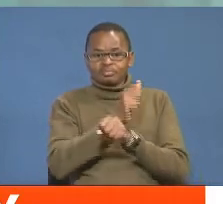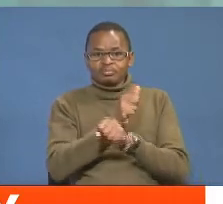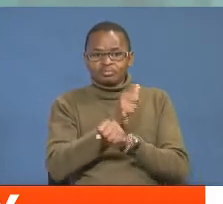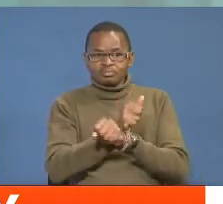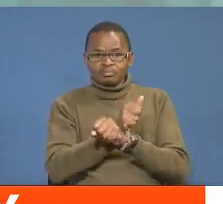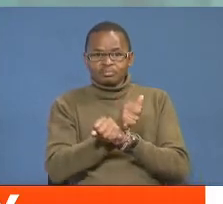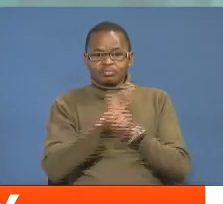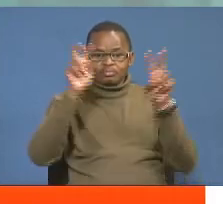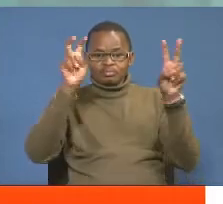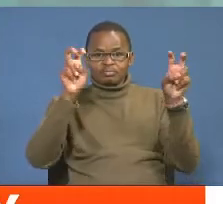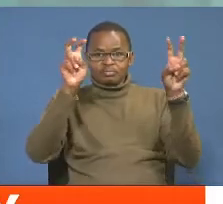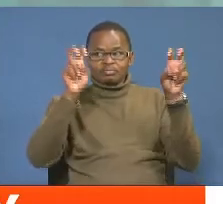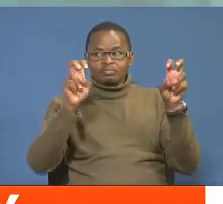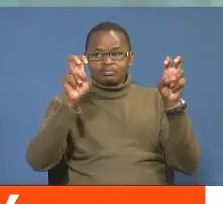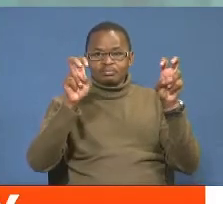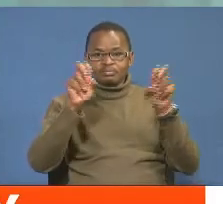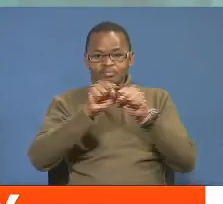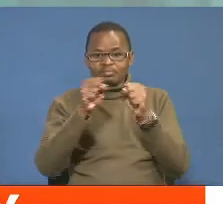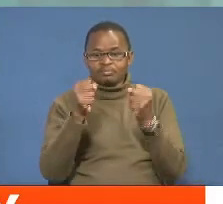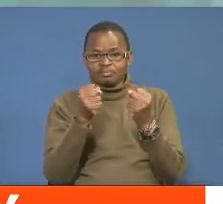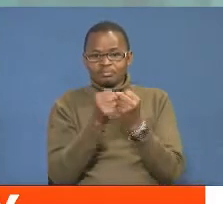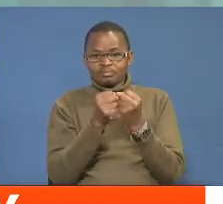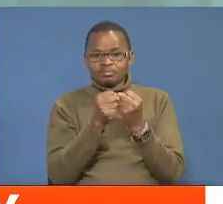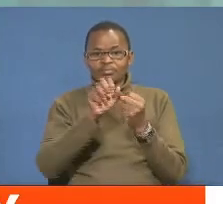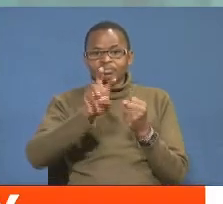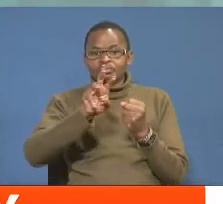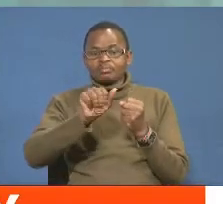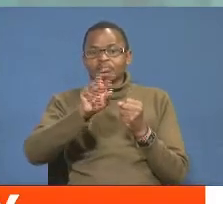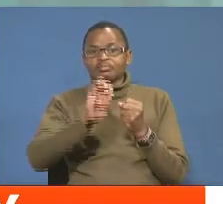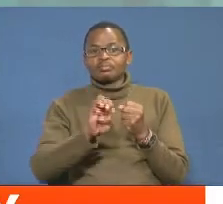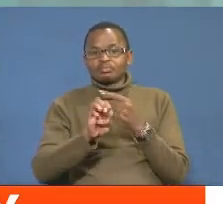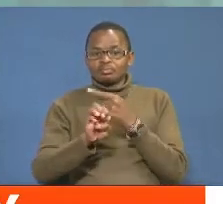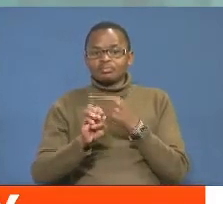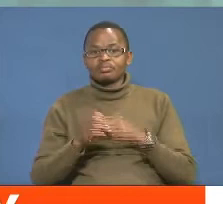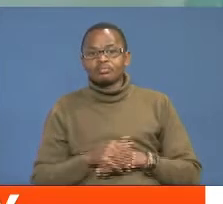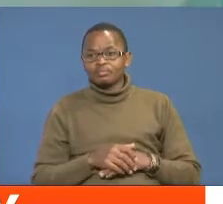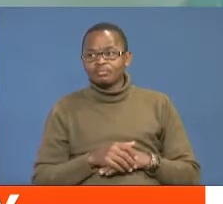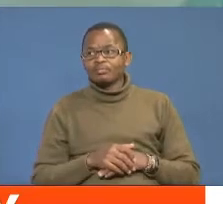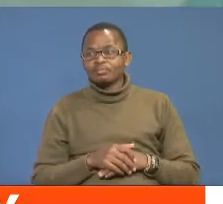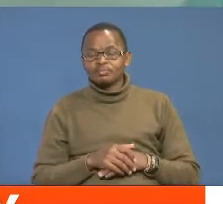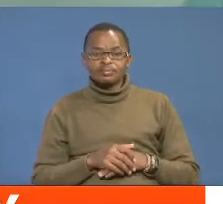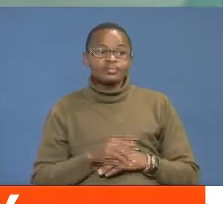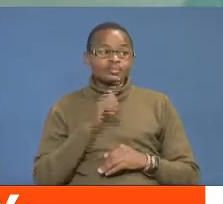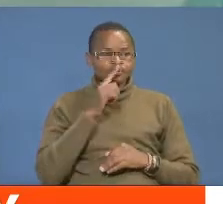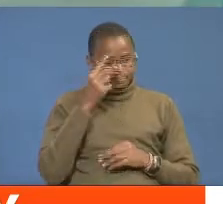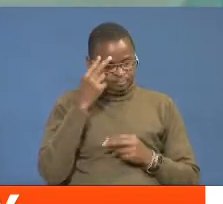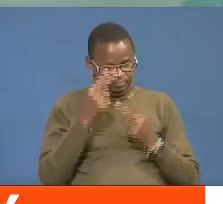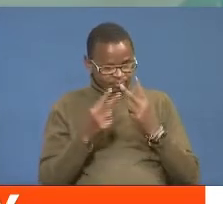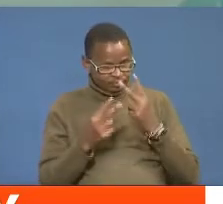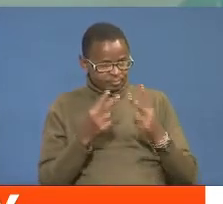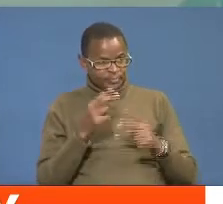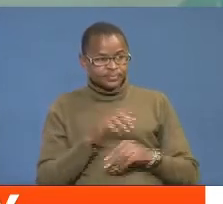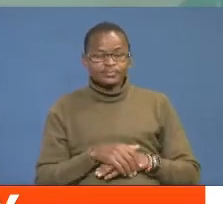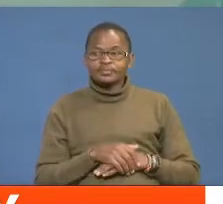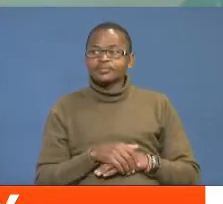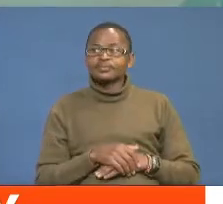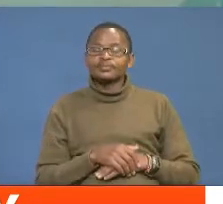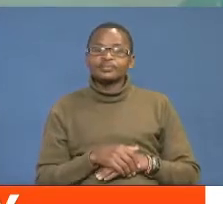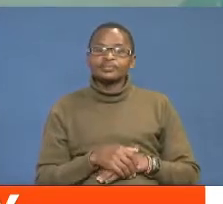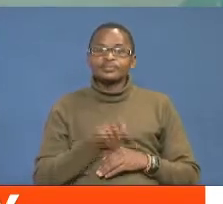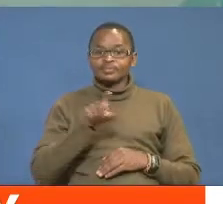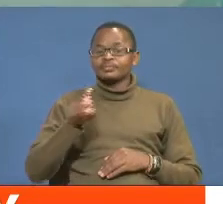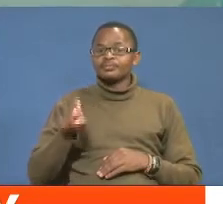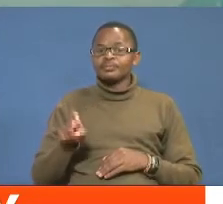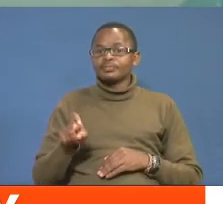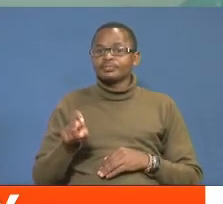dangerous, quote-unquote, sort of a wave of this particular pandemic? Yeah, so when you look at viruses,